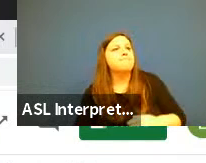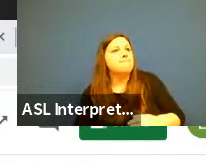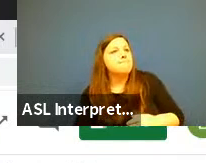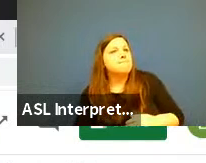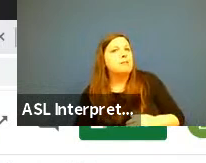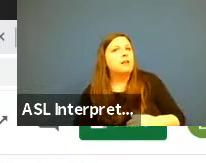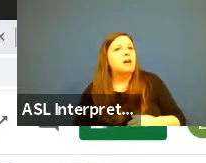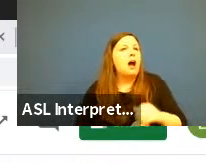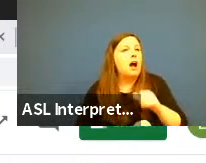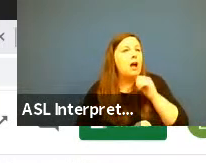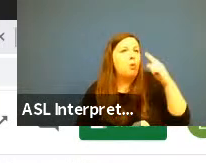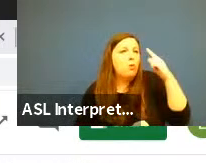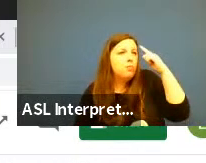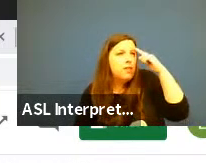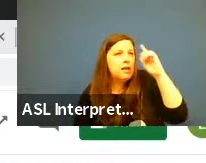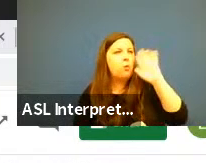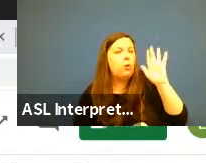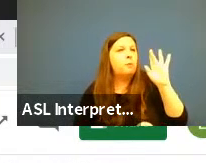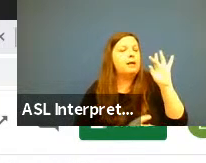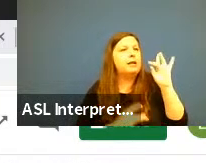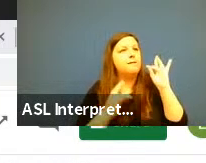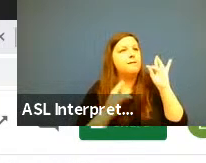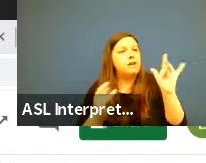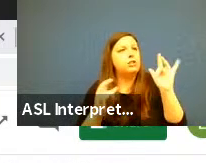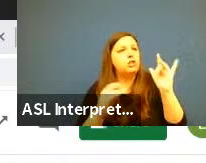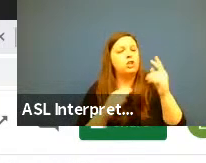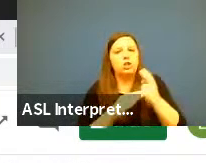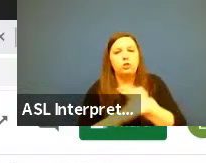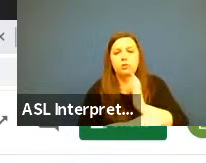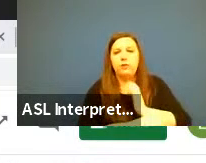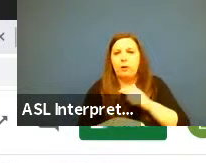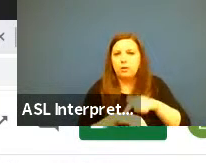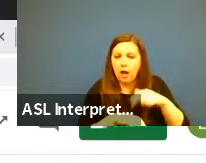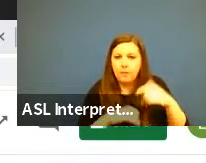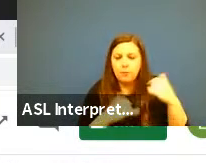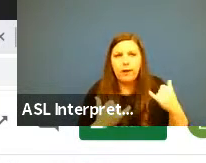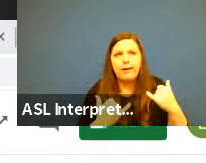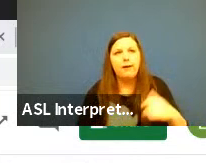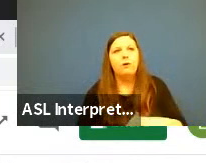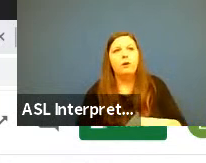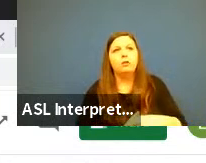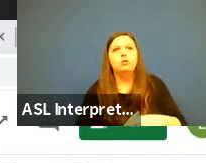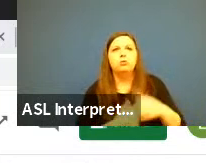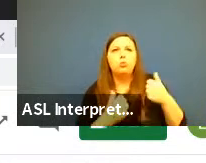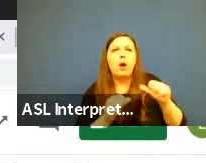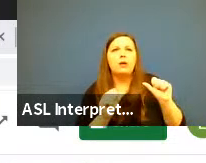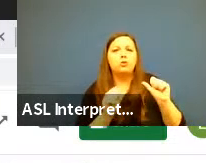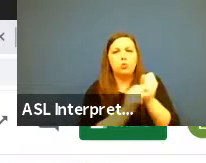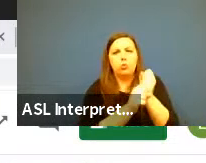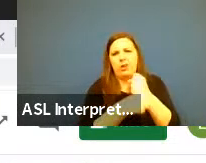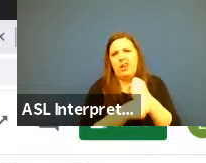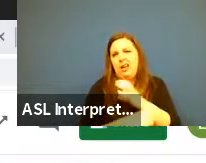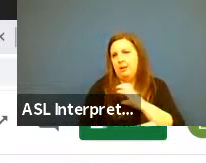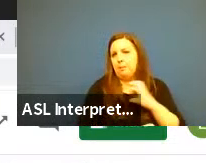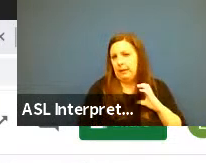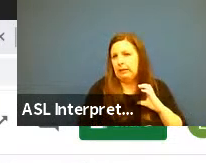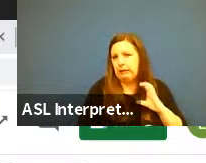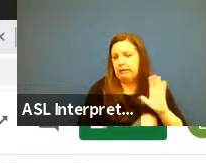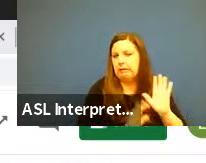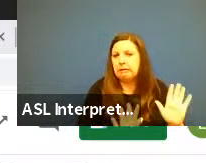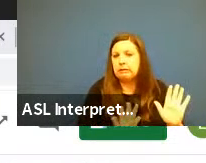it'll be an efficient use right now of our time to try to create a committee.